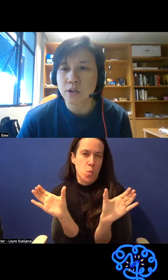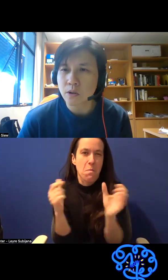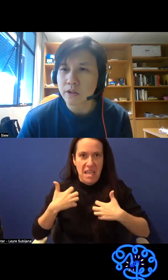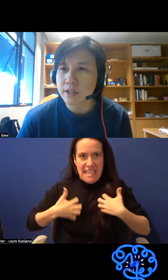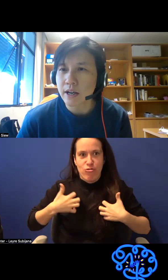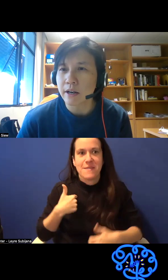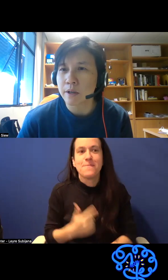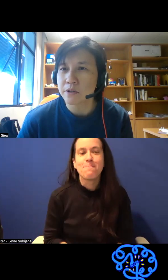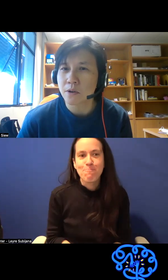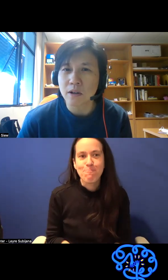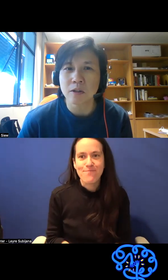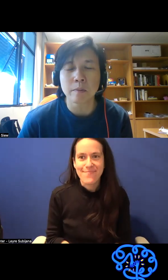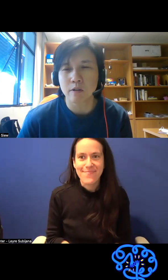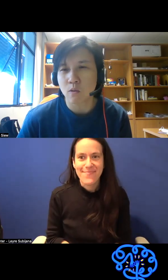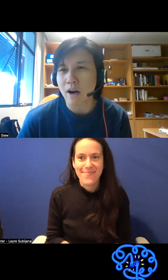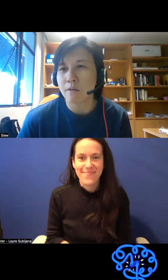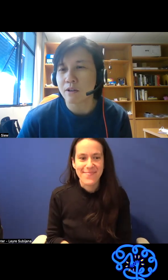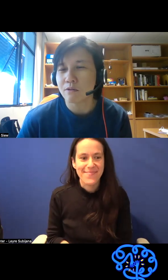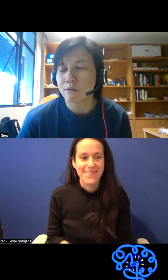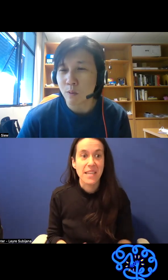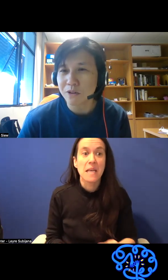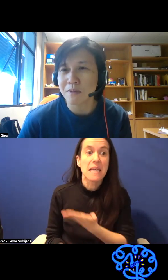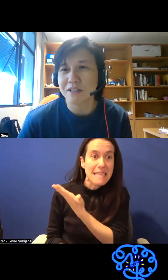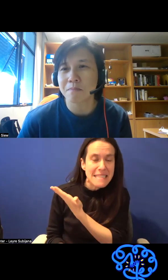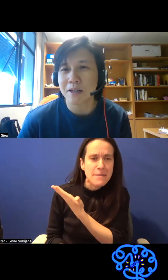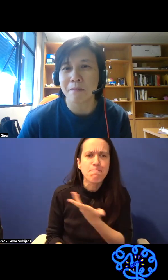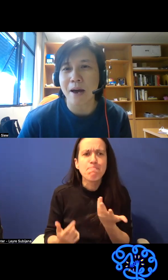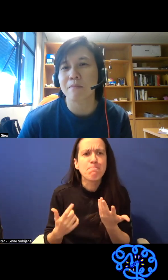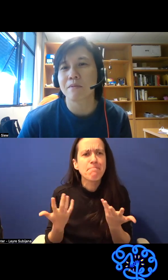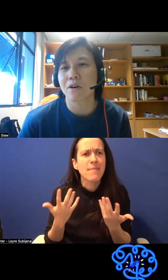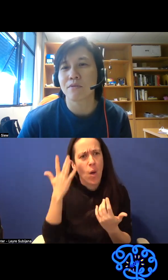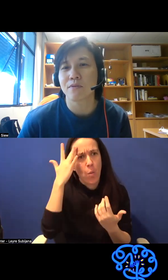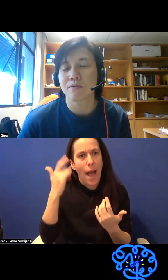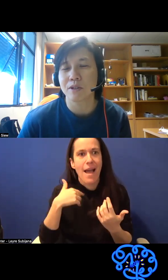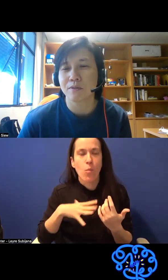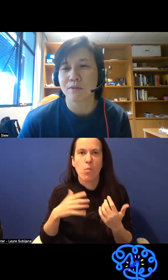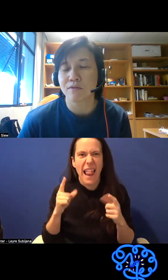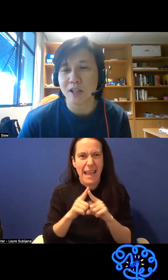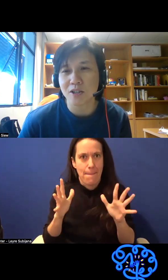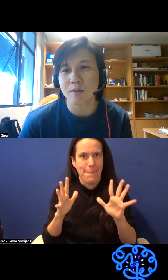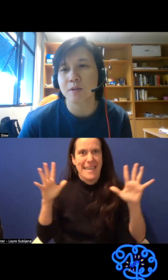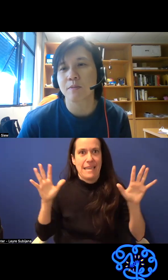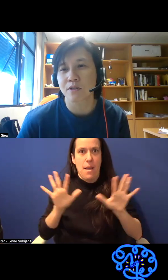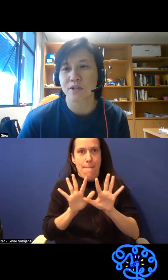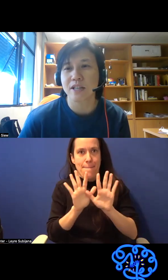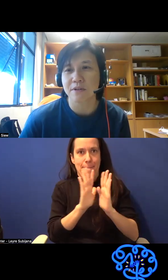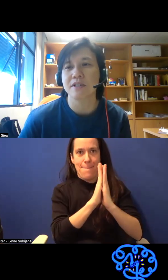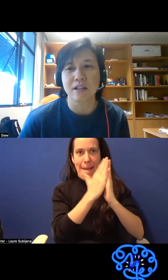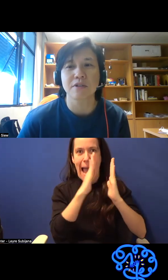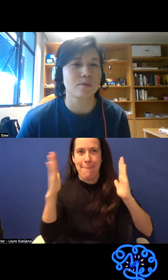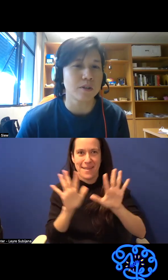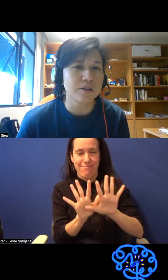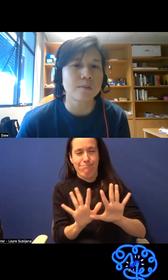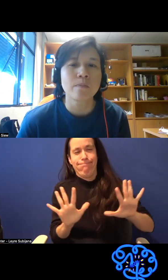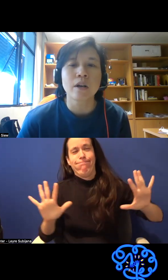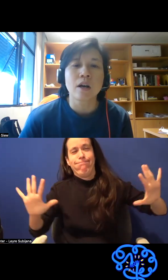And so on this slide, I want to talk a little bit about why we want to make this big map of the relationships across thousands and